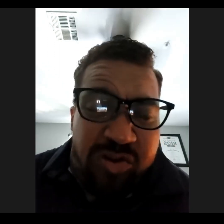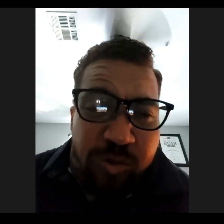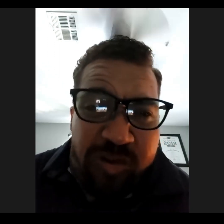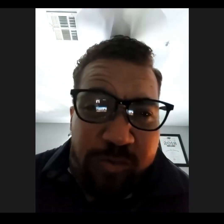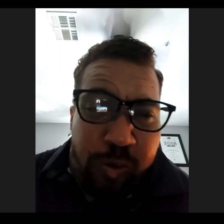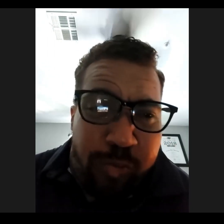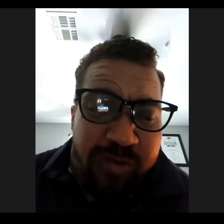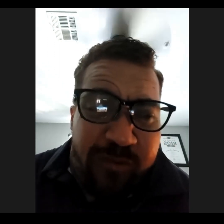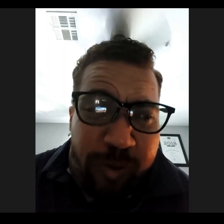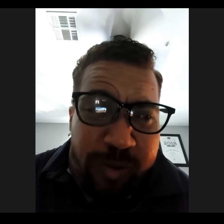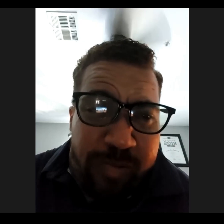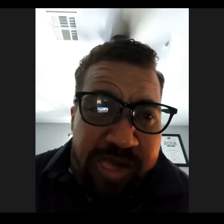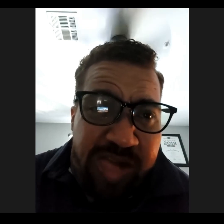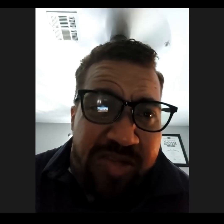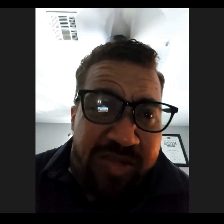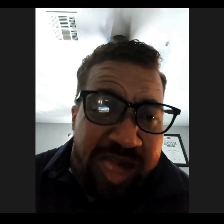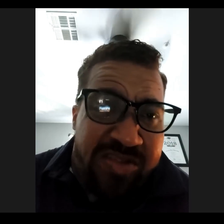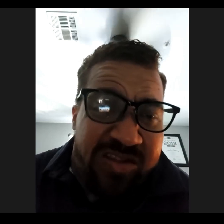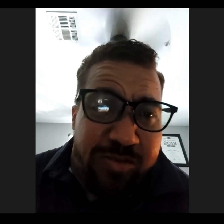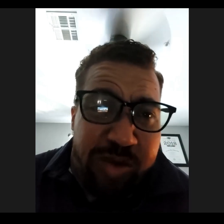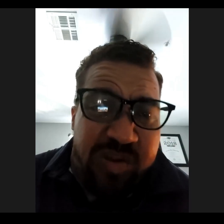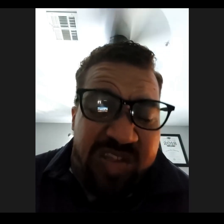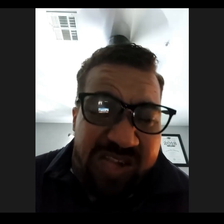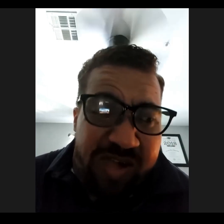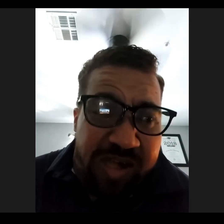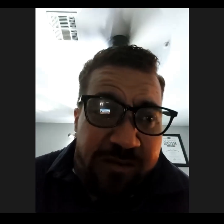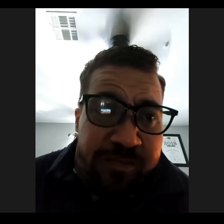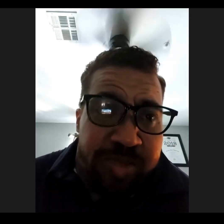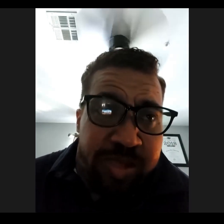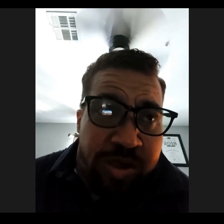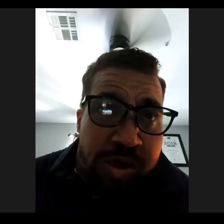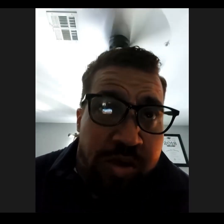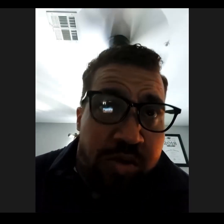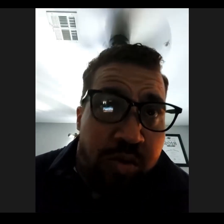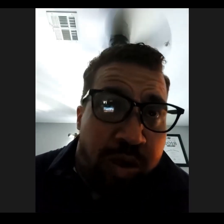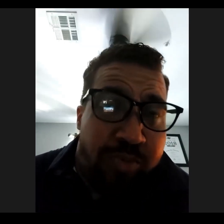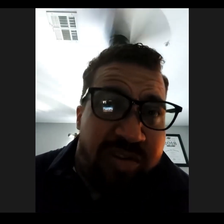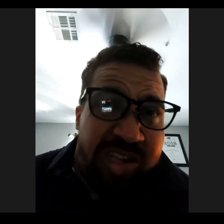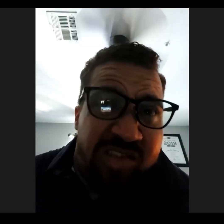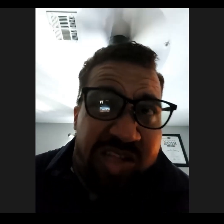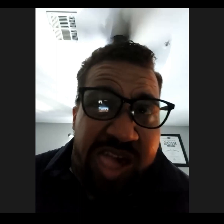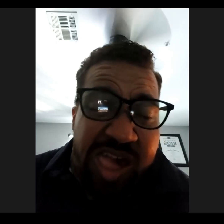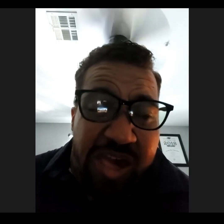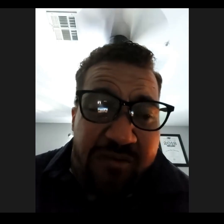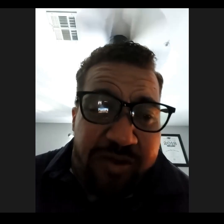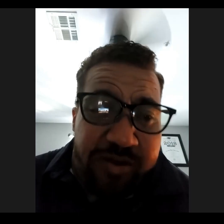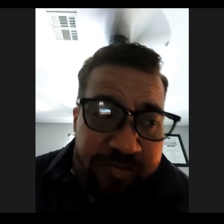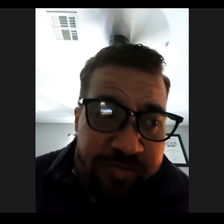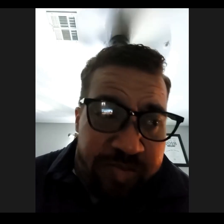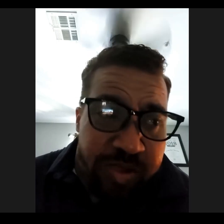other doors were opened for me that led to me receiving what position I